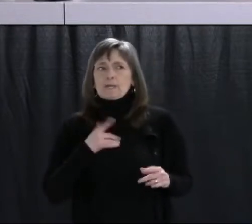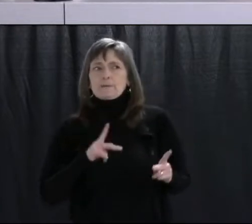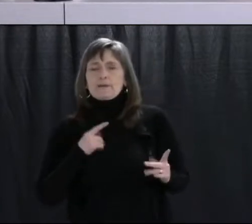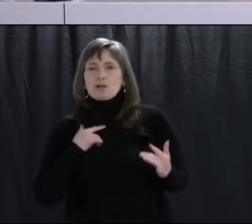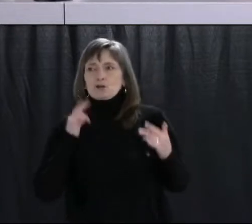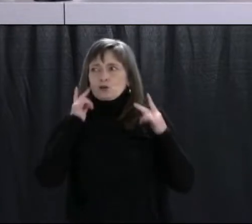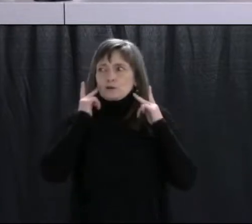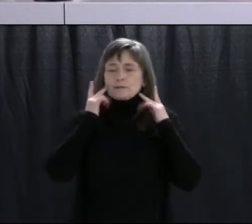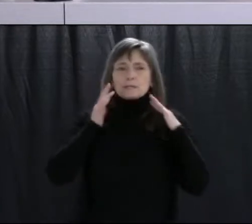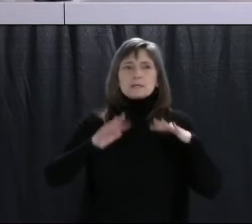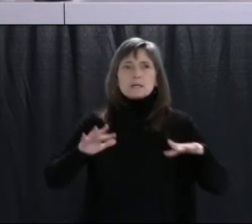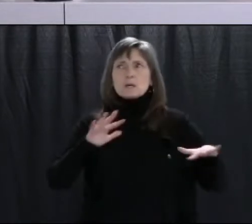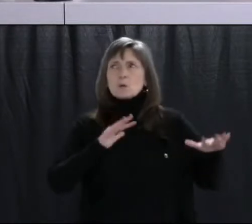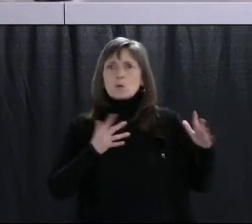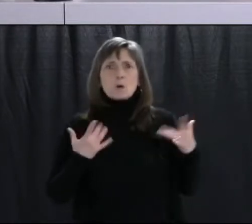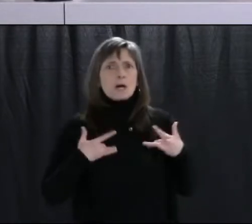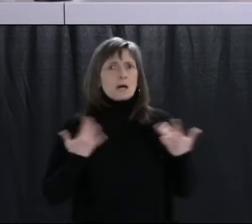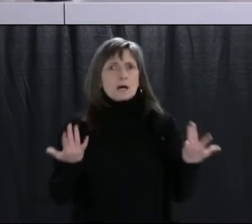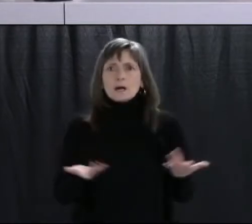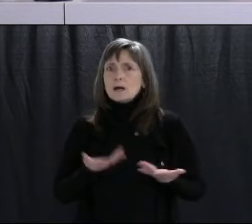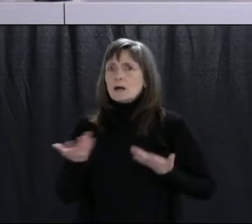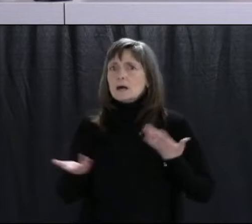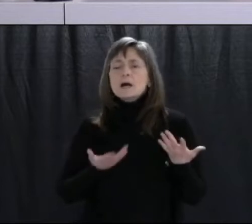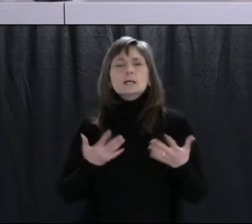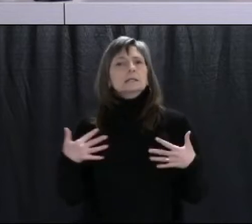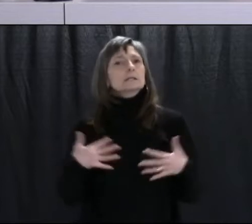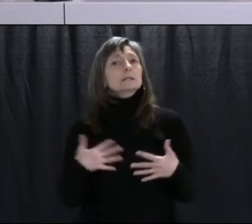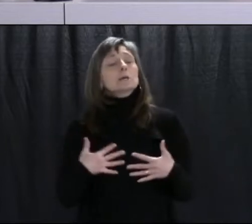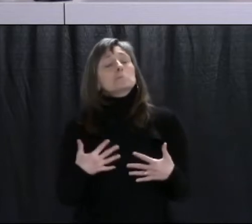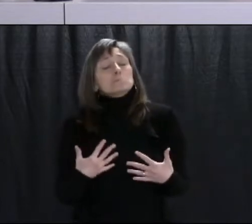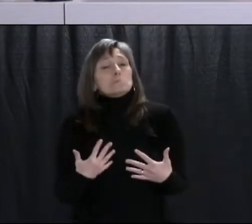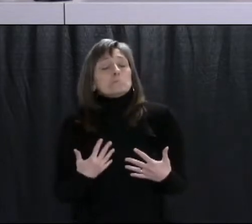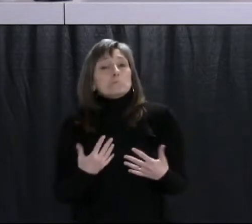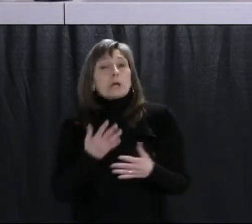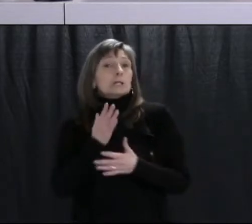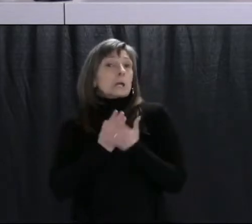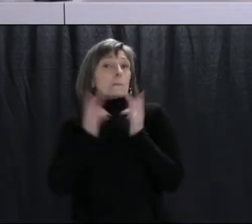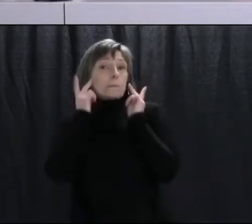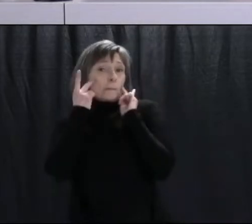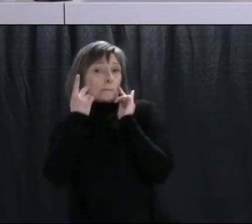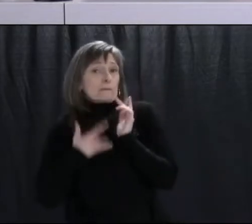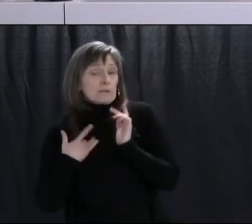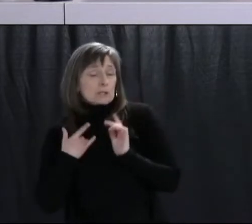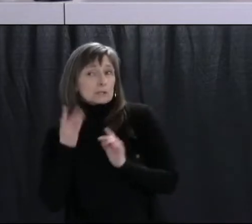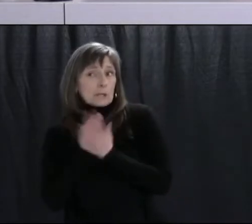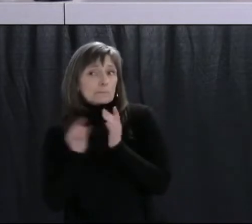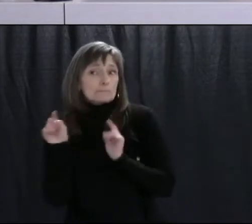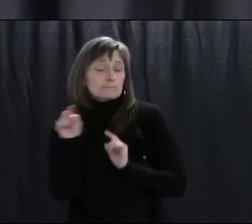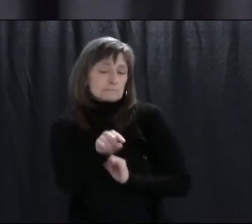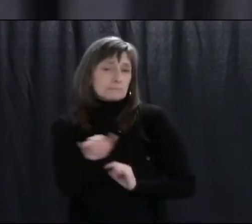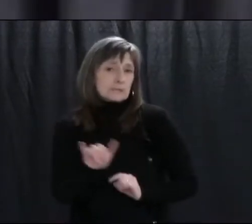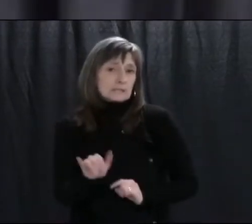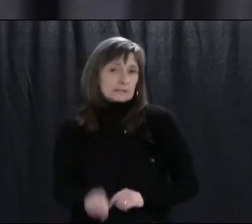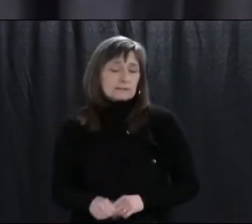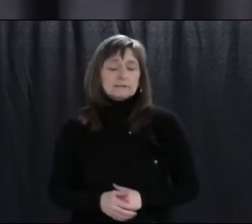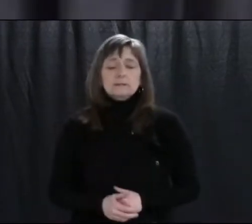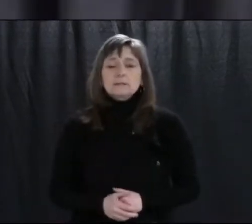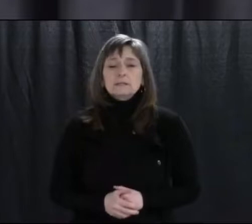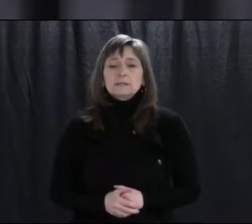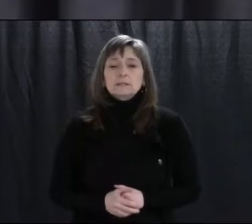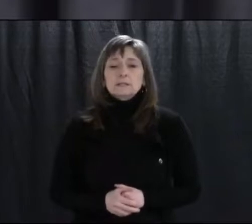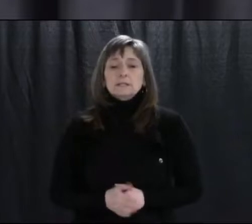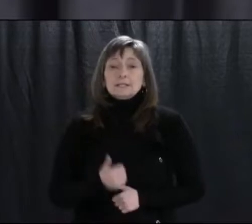were nervous and frightened, and there may even have been some elements of panic in certain areas. And one of the things I know from my